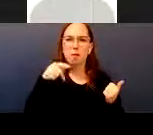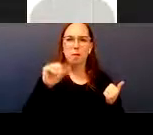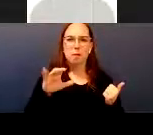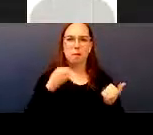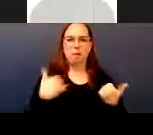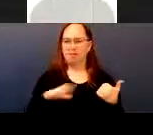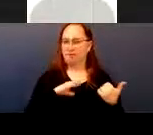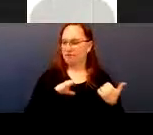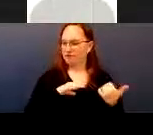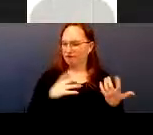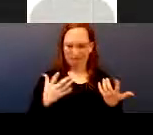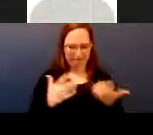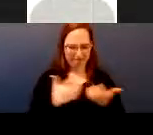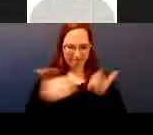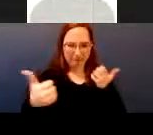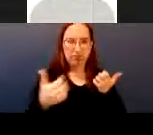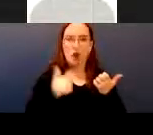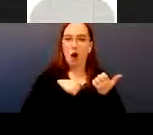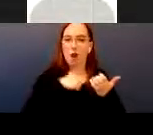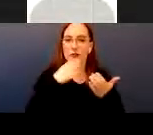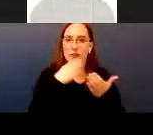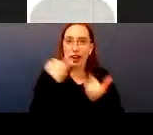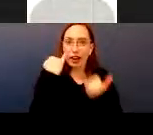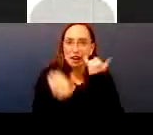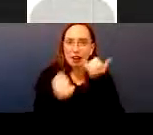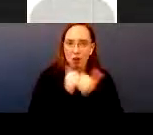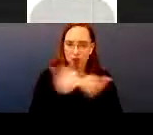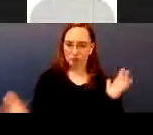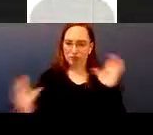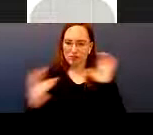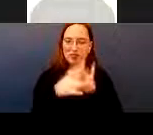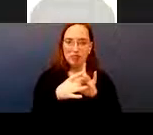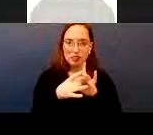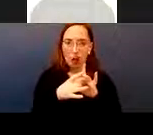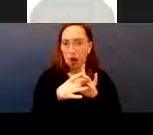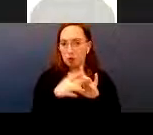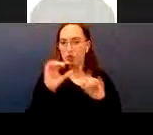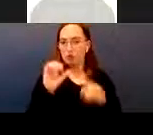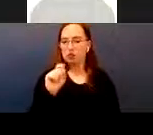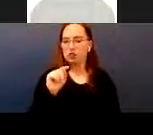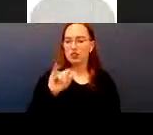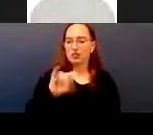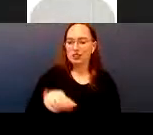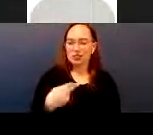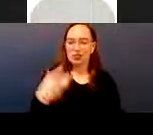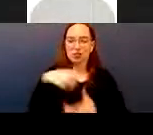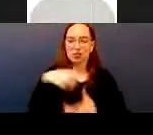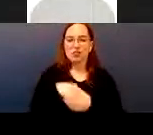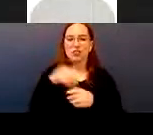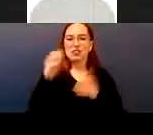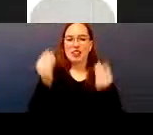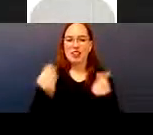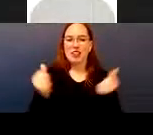bring those together, including the land bridge. So Stitch is the concept that features the land bridge. Edges is